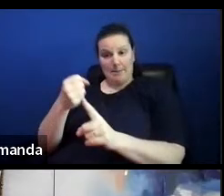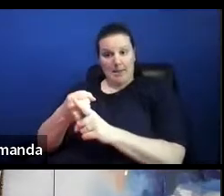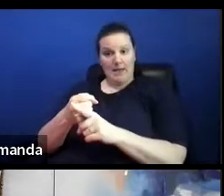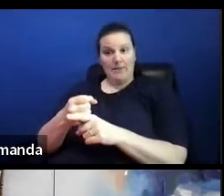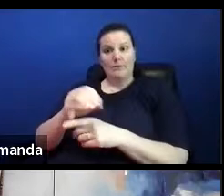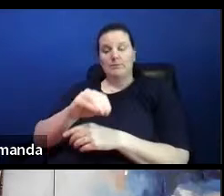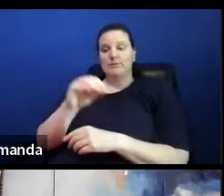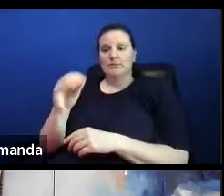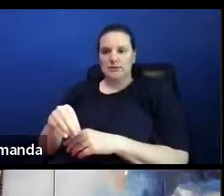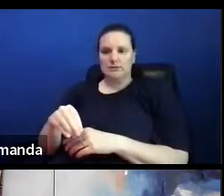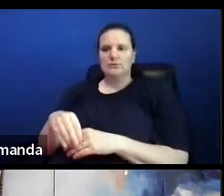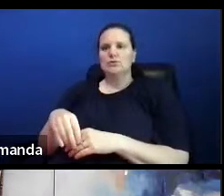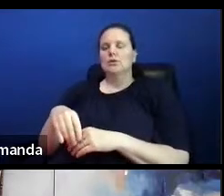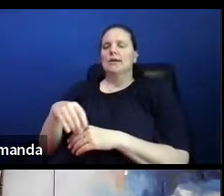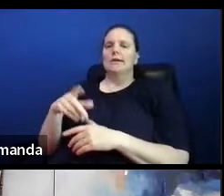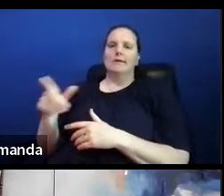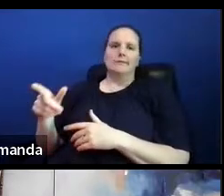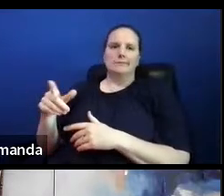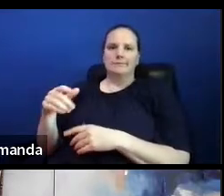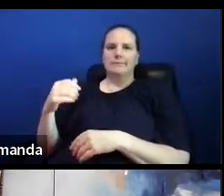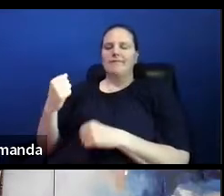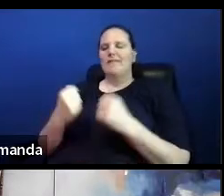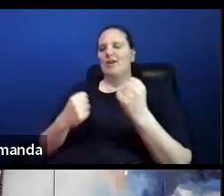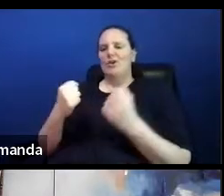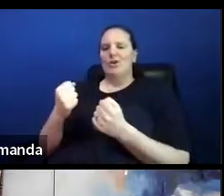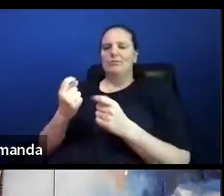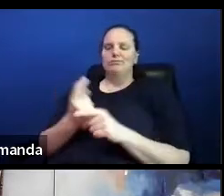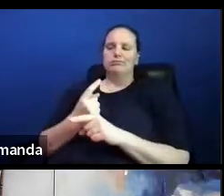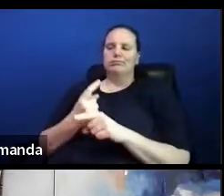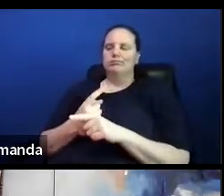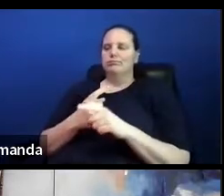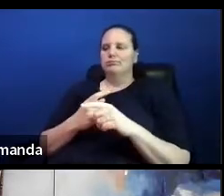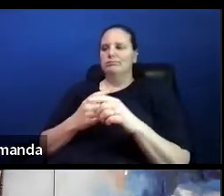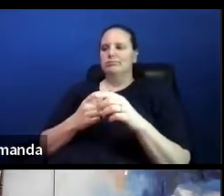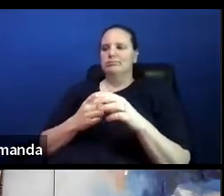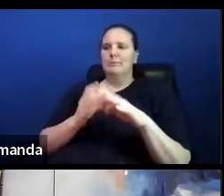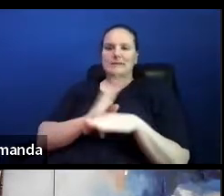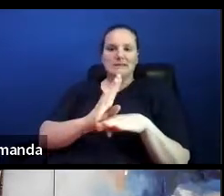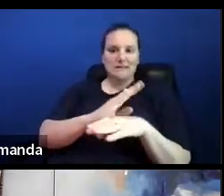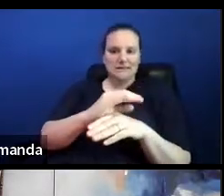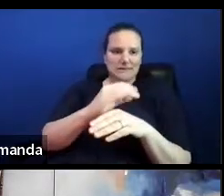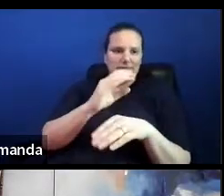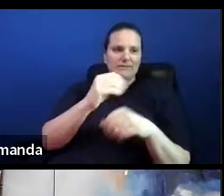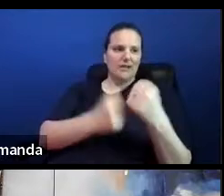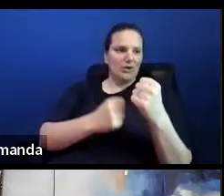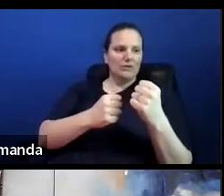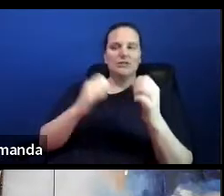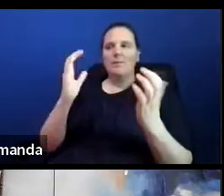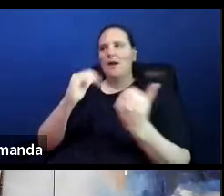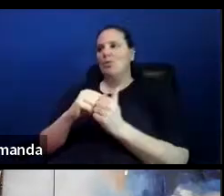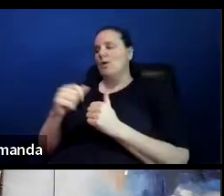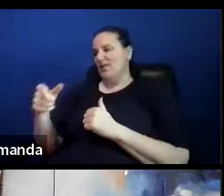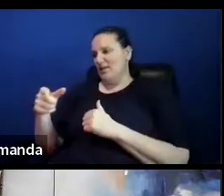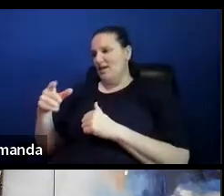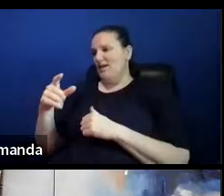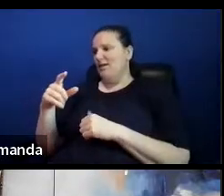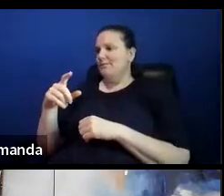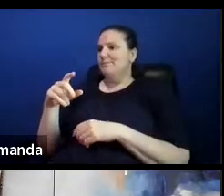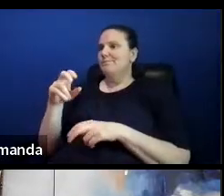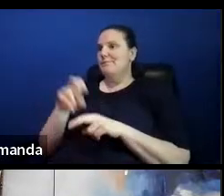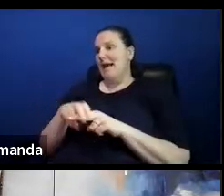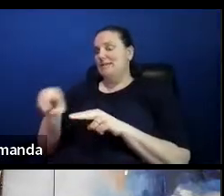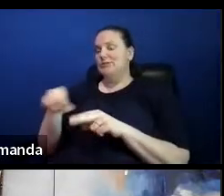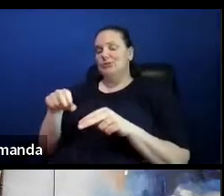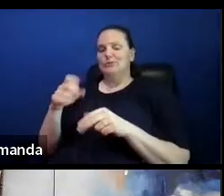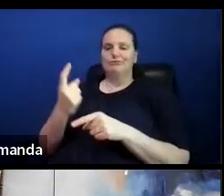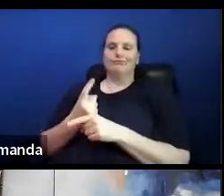percentages that commercial vehicles would pay versus passenger vehicles is an interesting thing to consider. And I think there is a